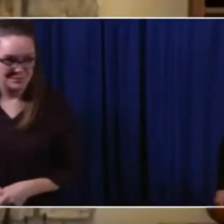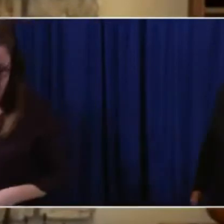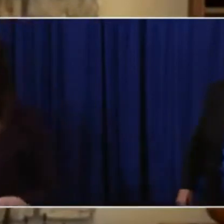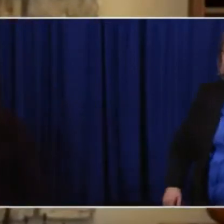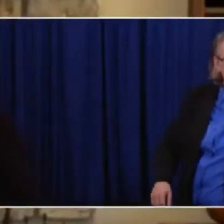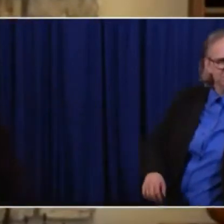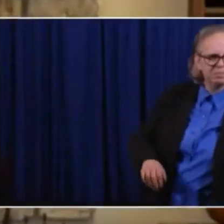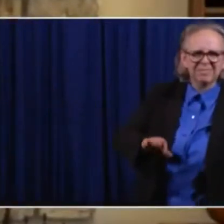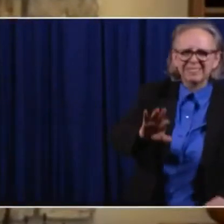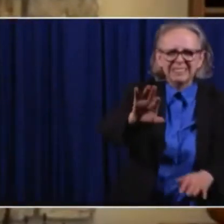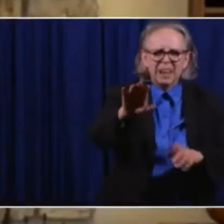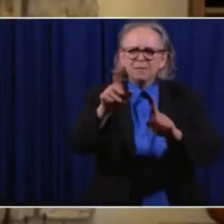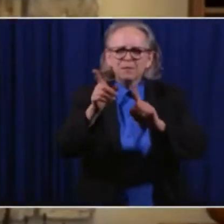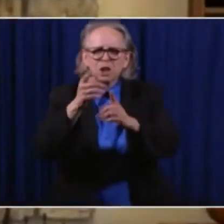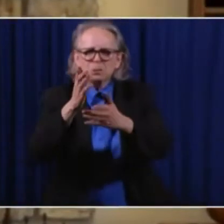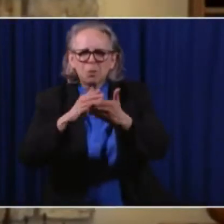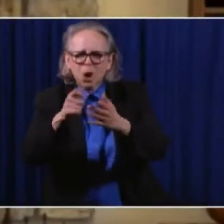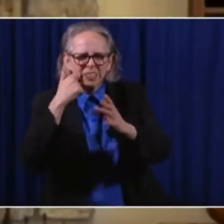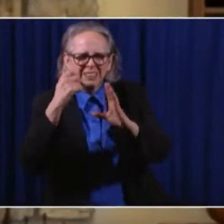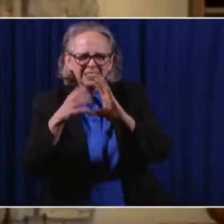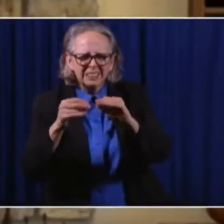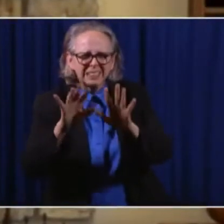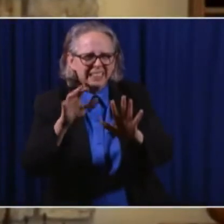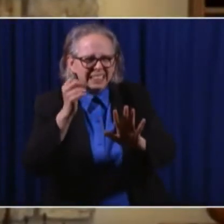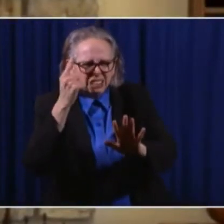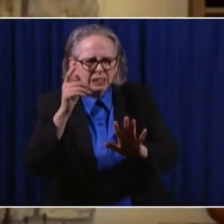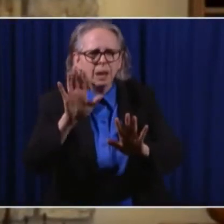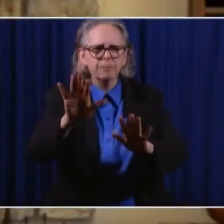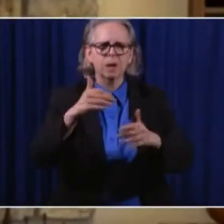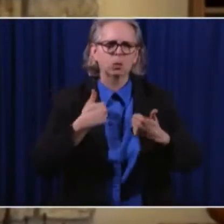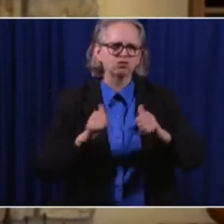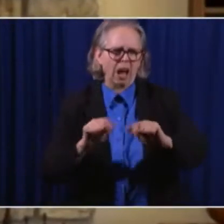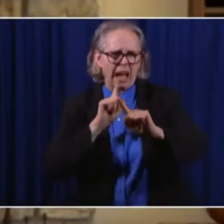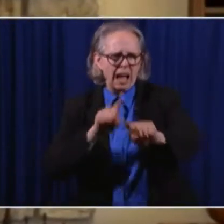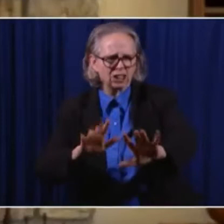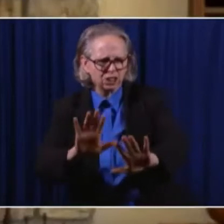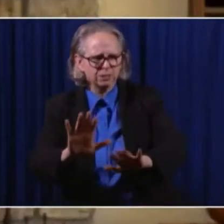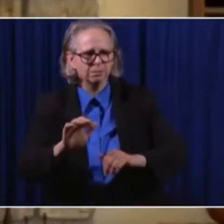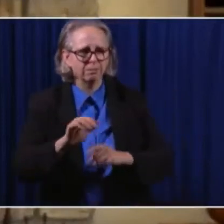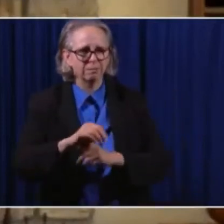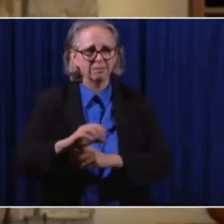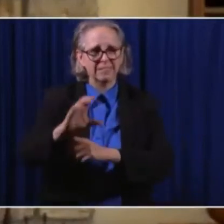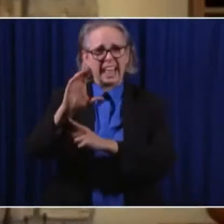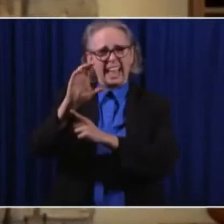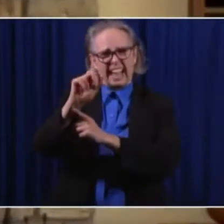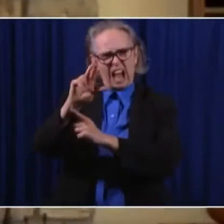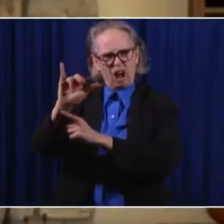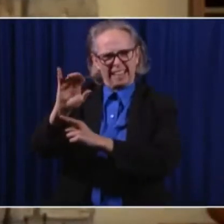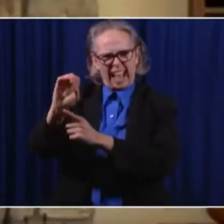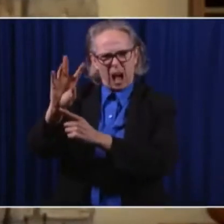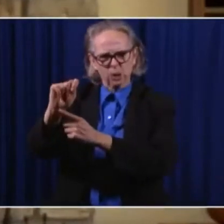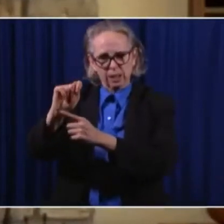it. But as far as the carry out, yes, carry out will be allowed.